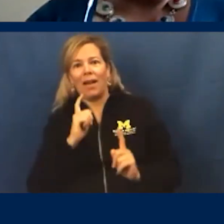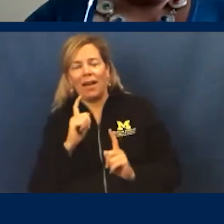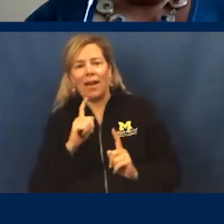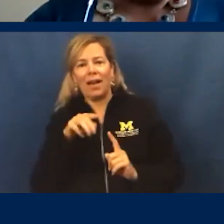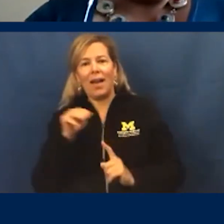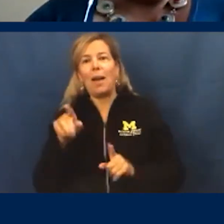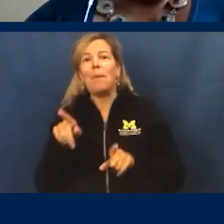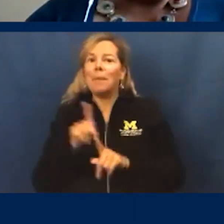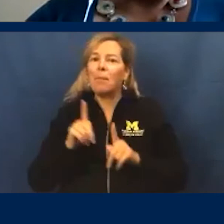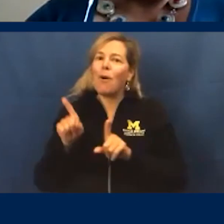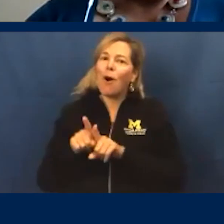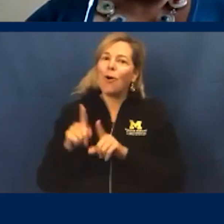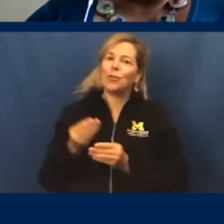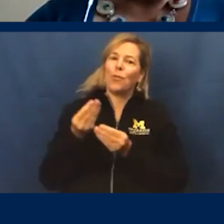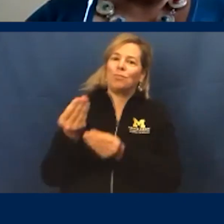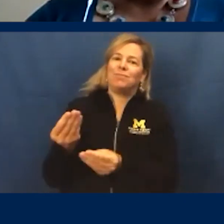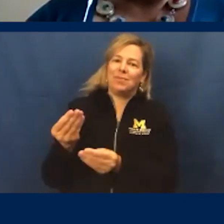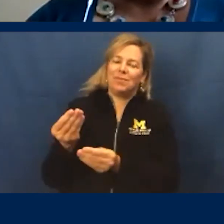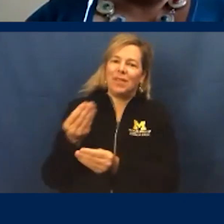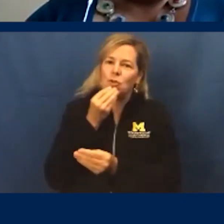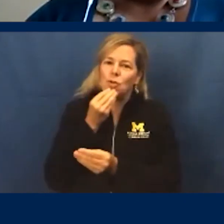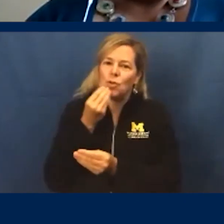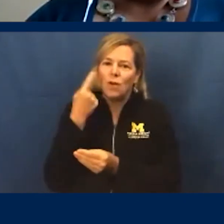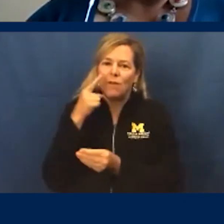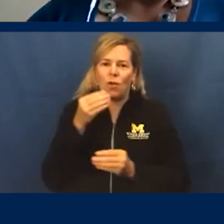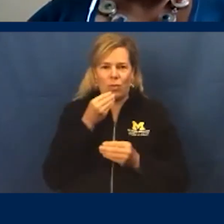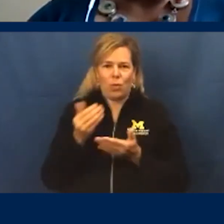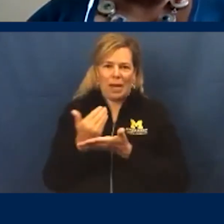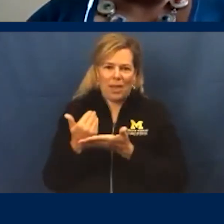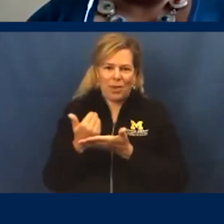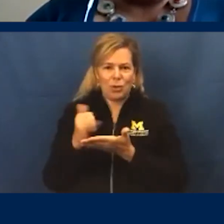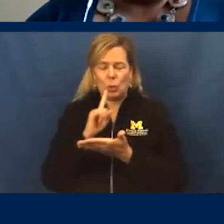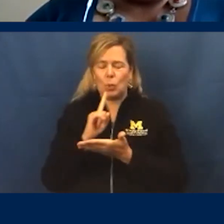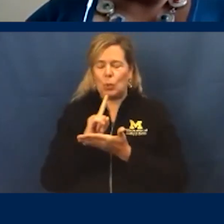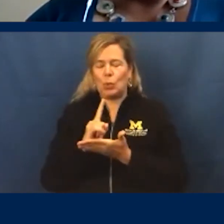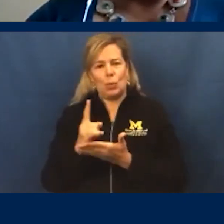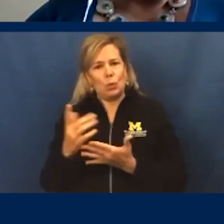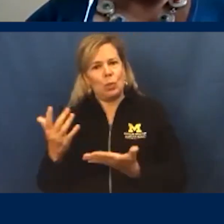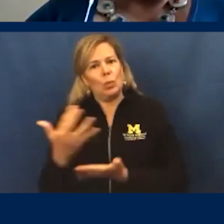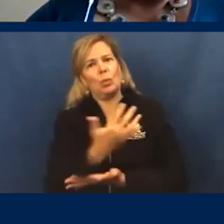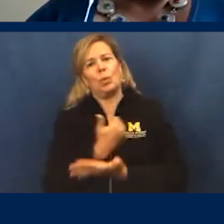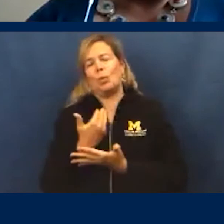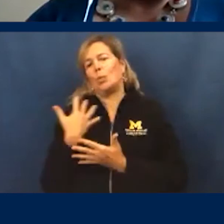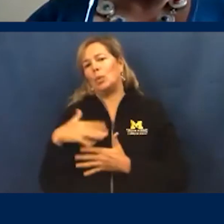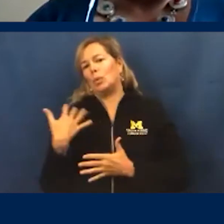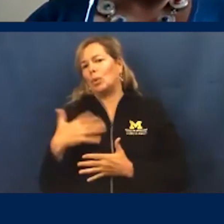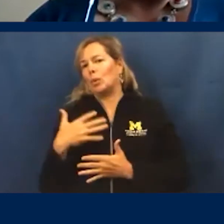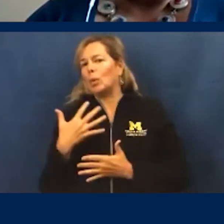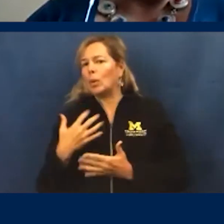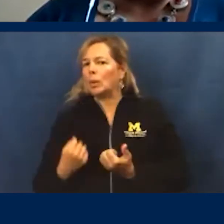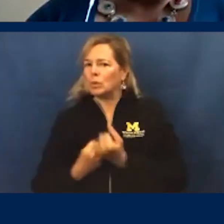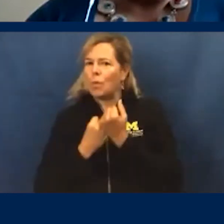food for food gatherers. And that has been a very well-received and well-supported project